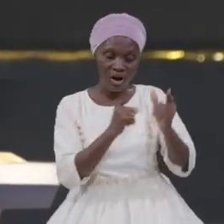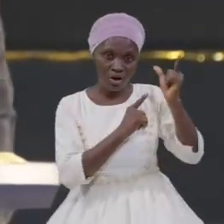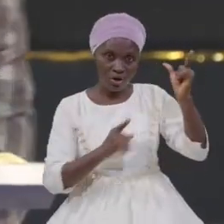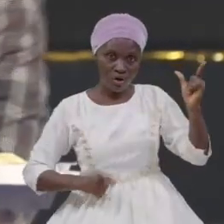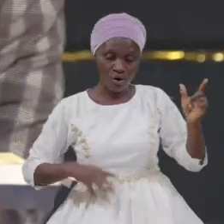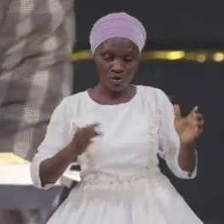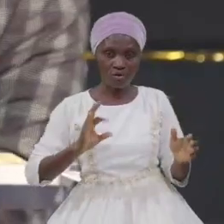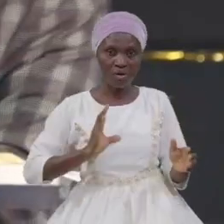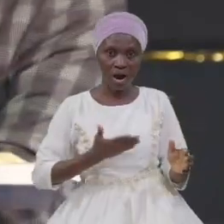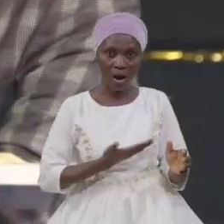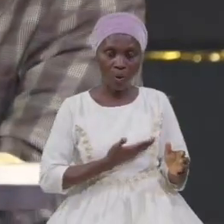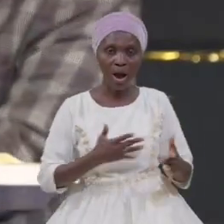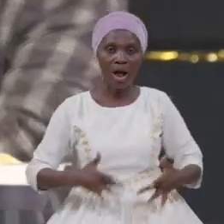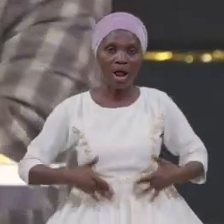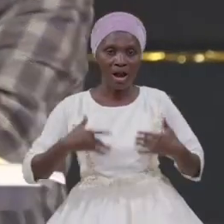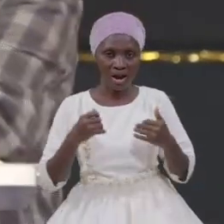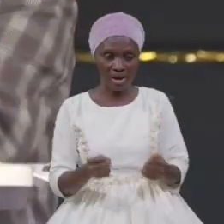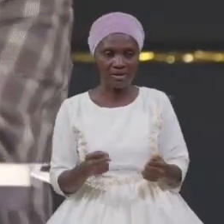to give